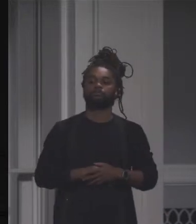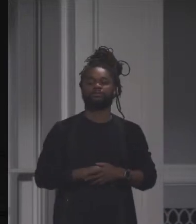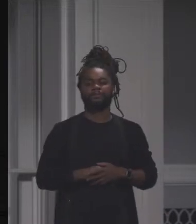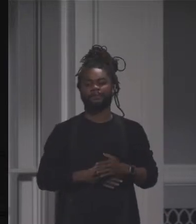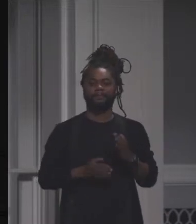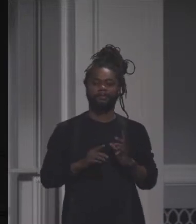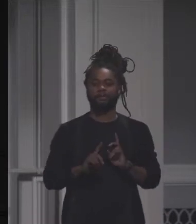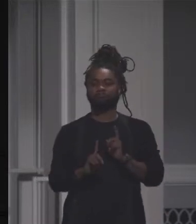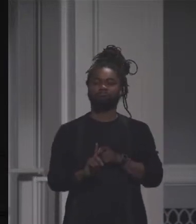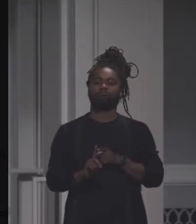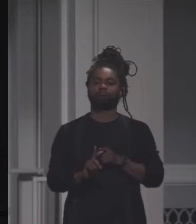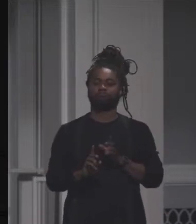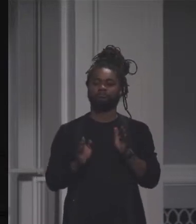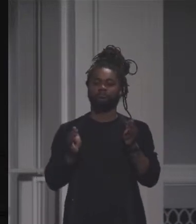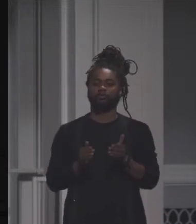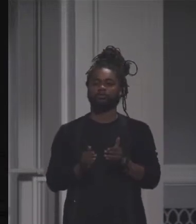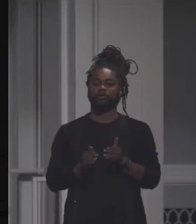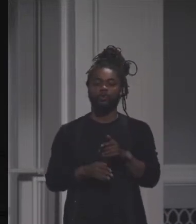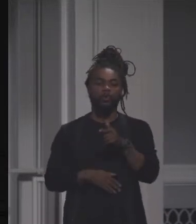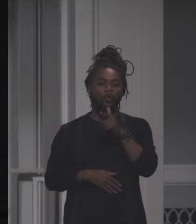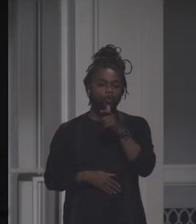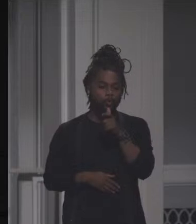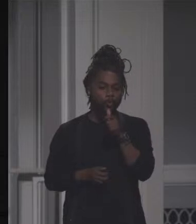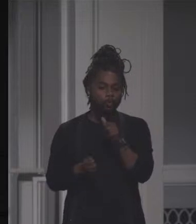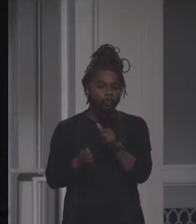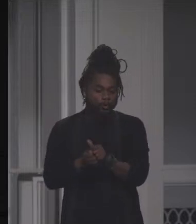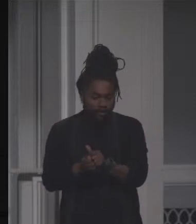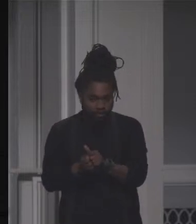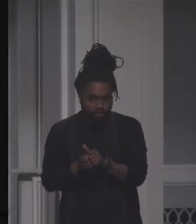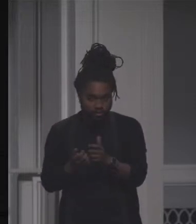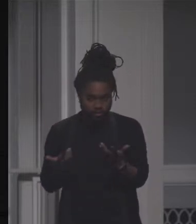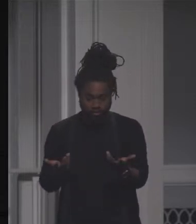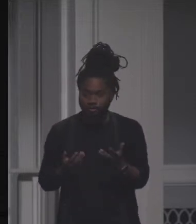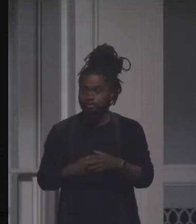to the point tonight, who she did it with.